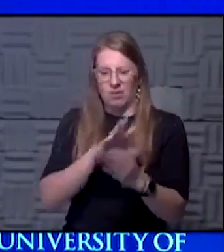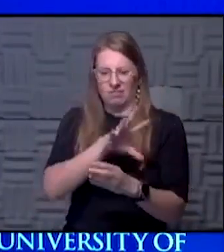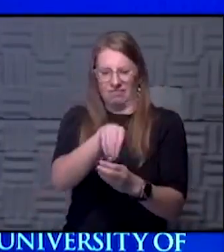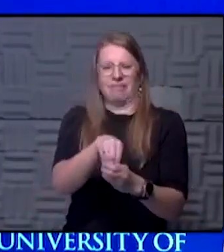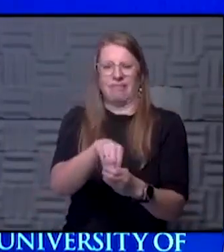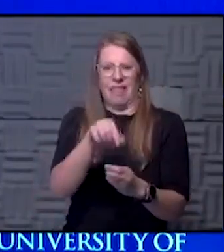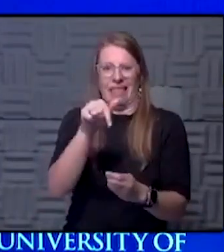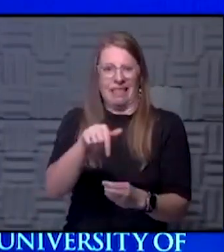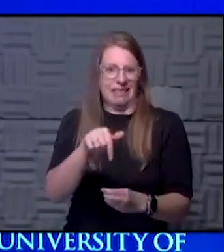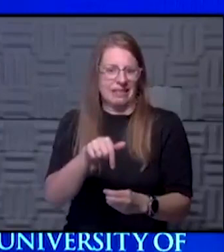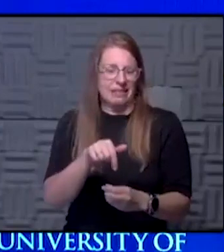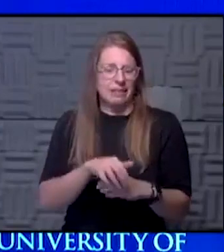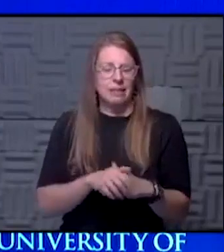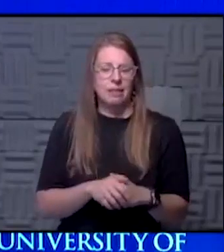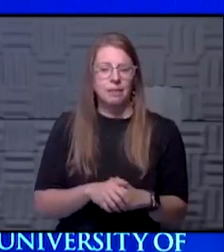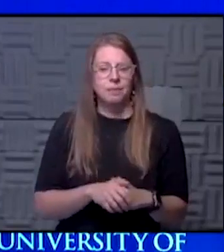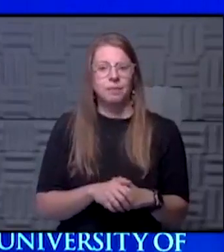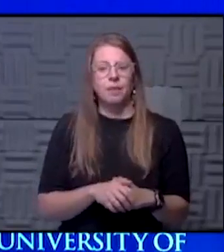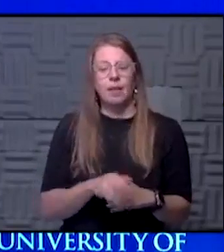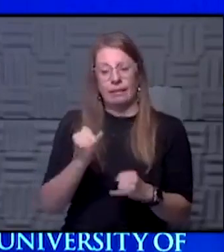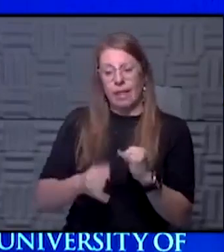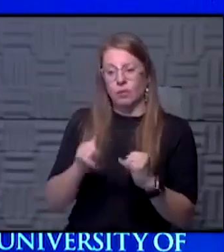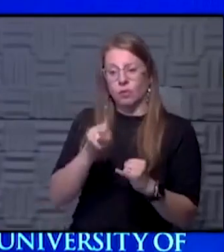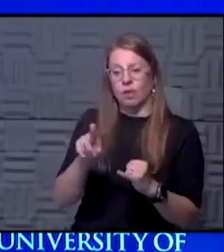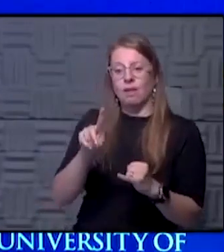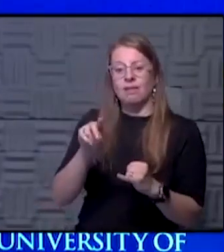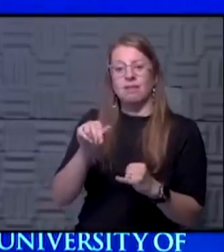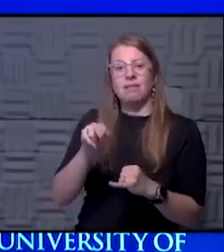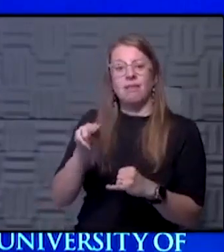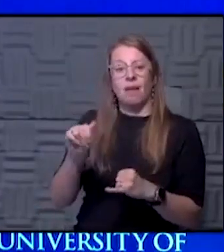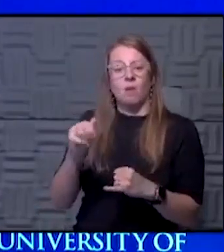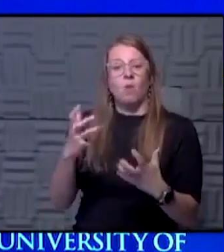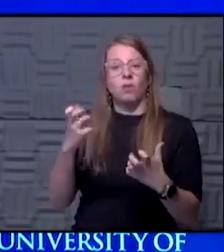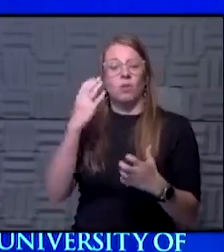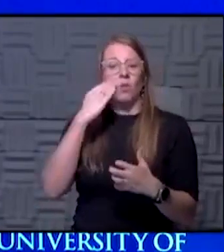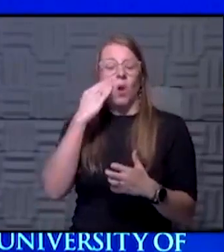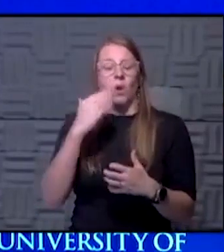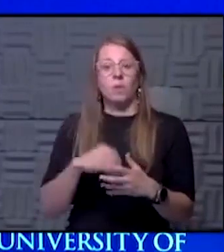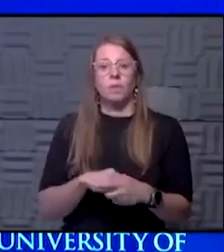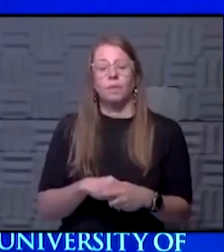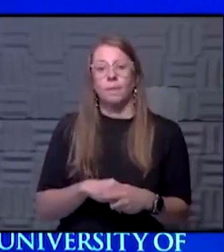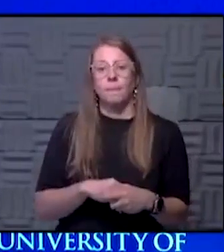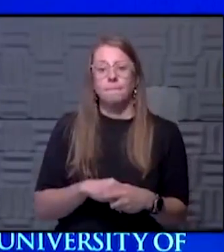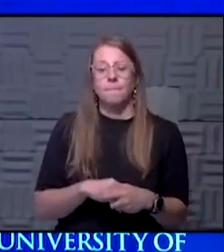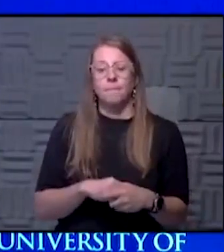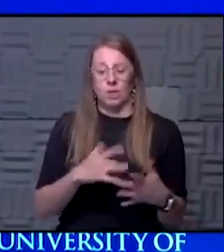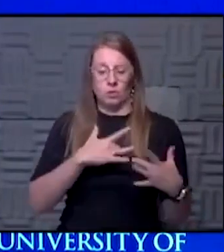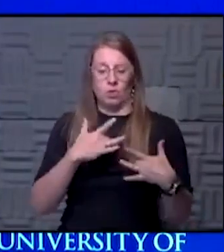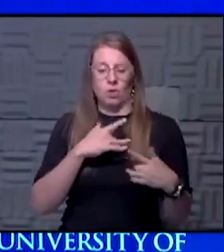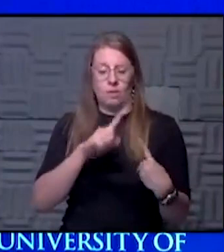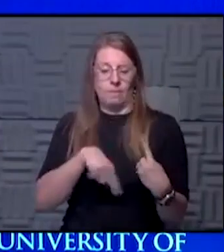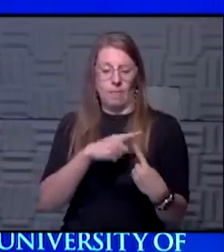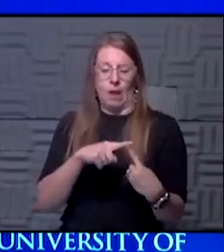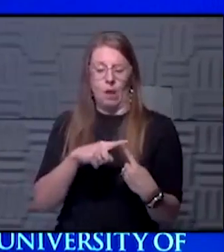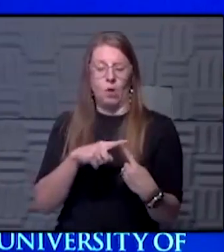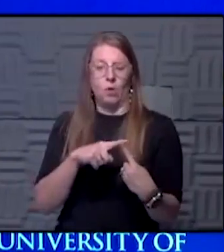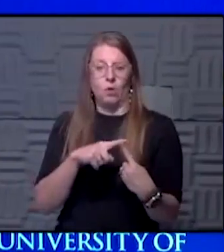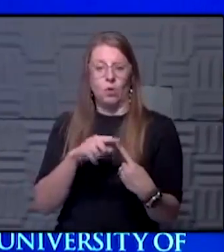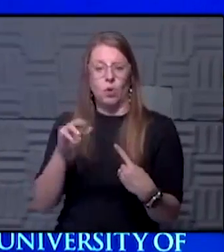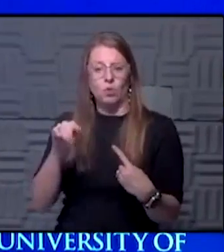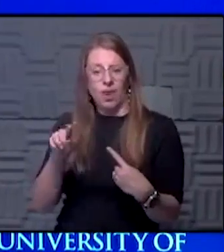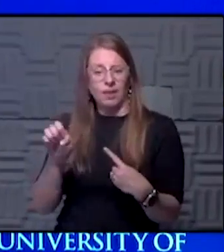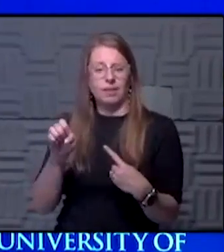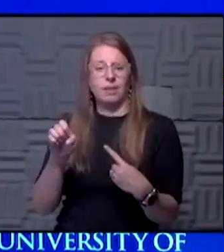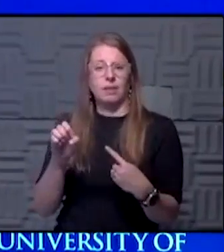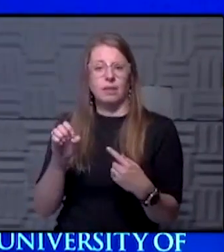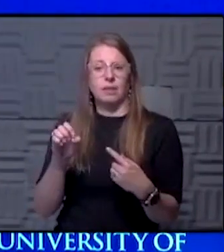just a moment. And I guess last question. Yes, ma'am. Donna wants to know, she's really concerned about the higher rates in states that are in our region,